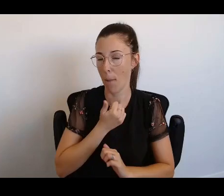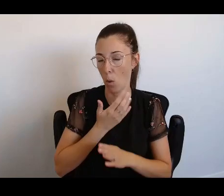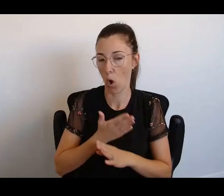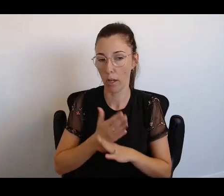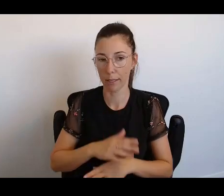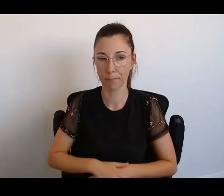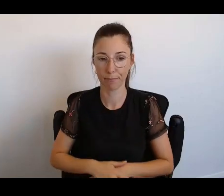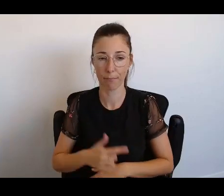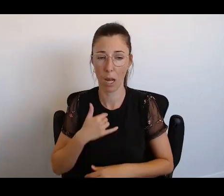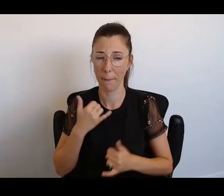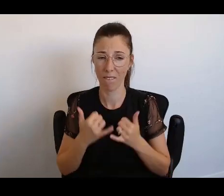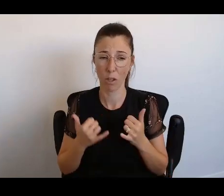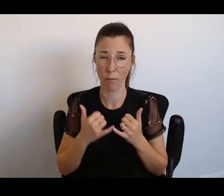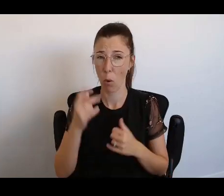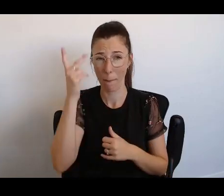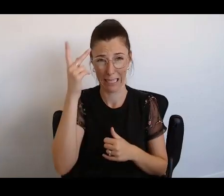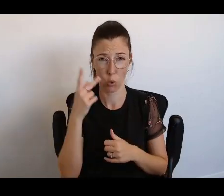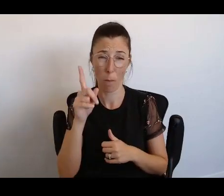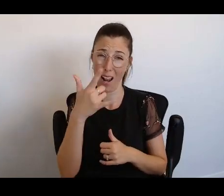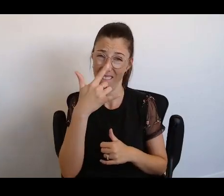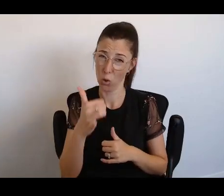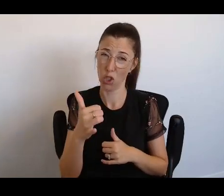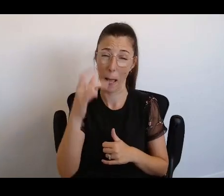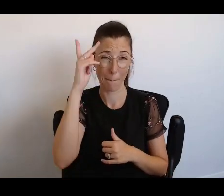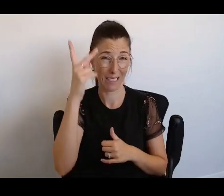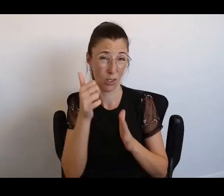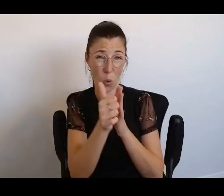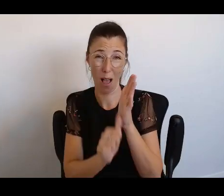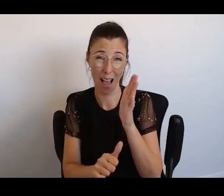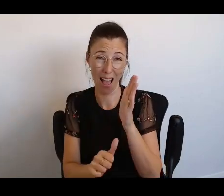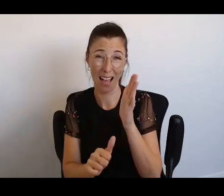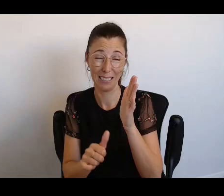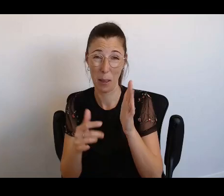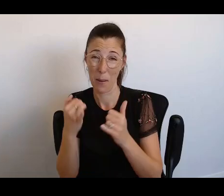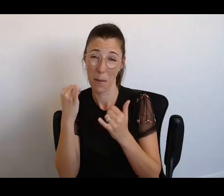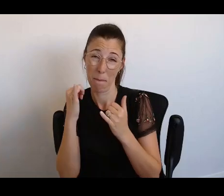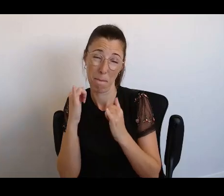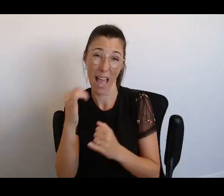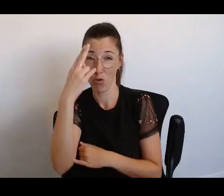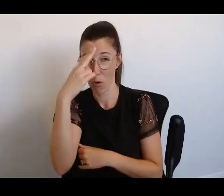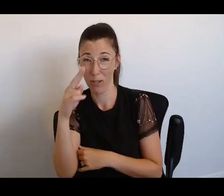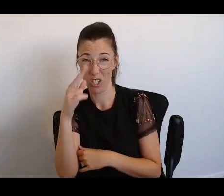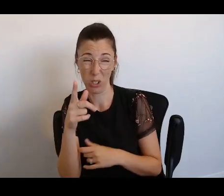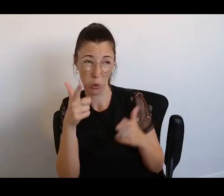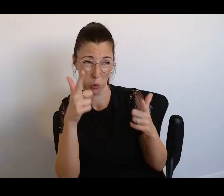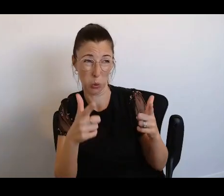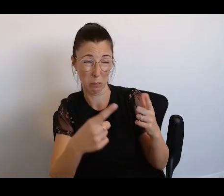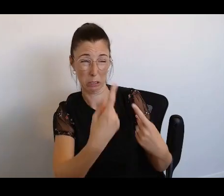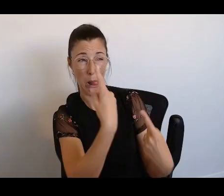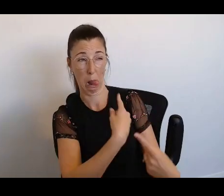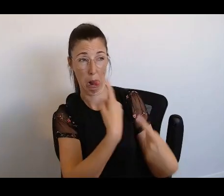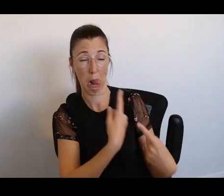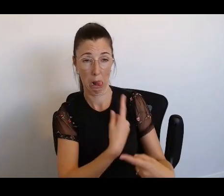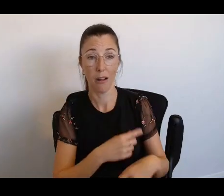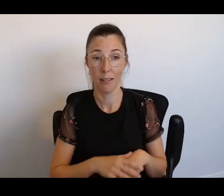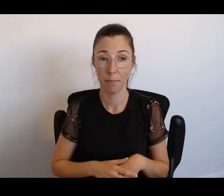Unfortunately, political art has a bad reputation for being overtly preachy or didactic. Sometimes, also by labelling an artwork political,